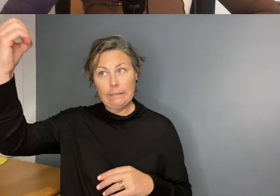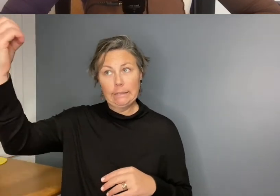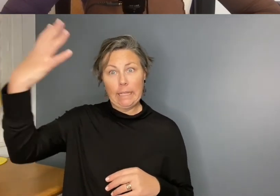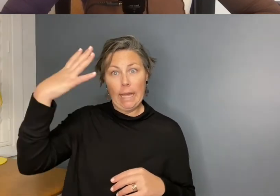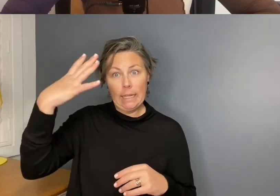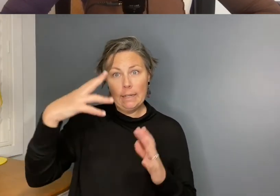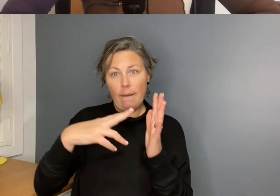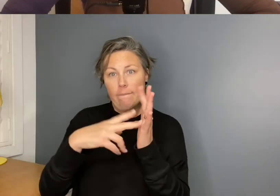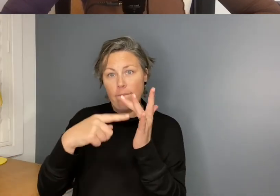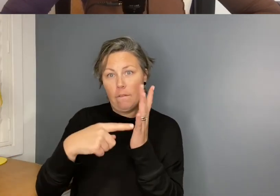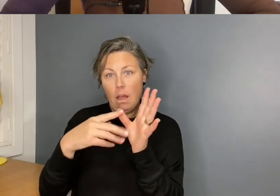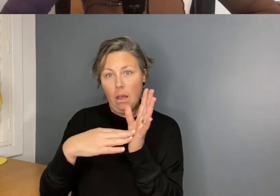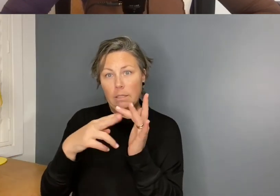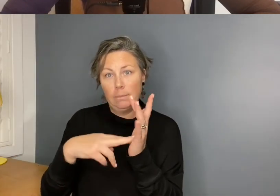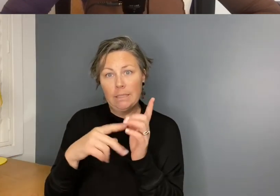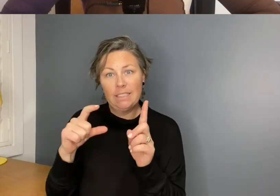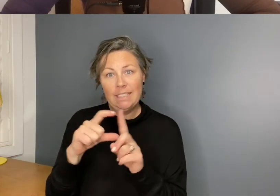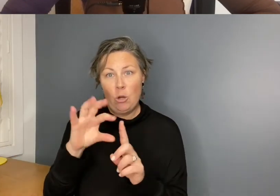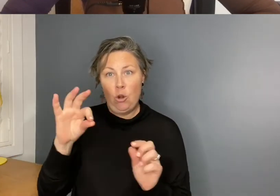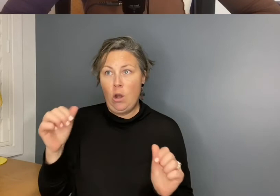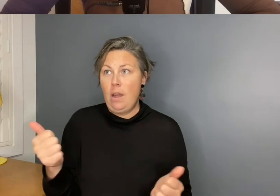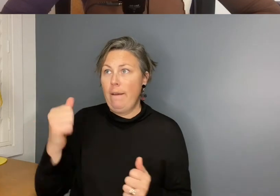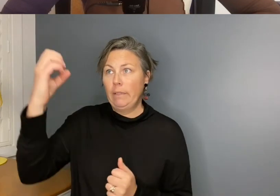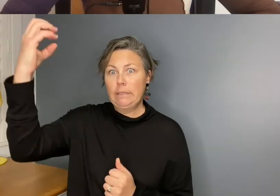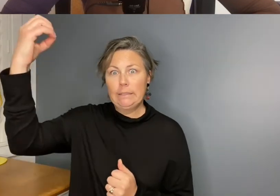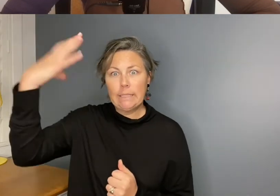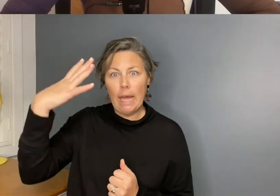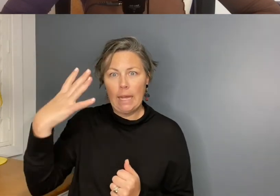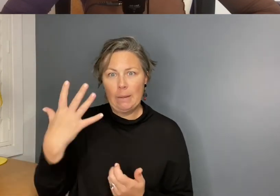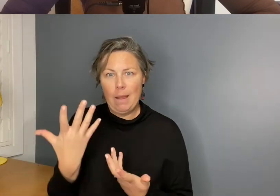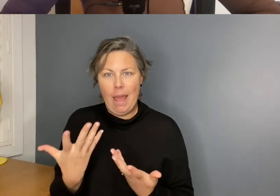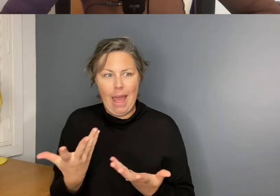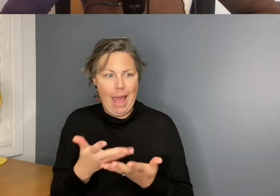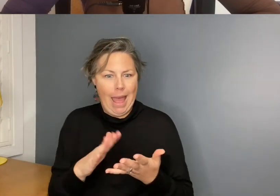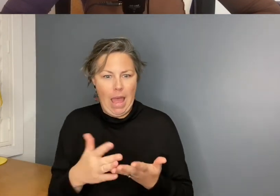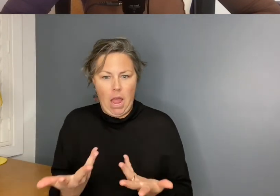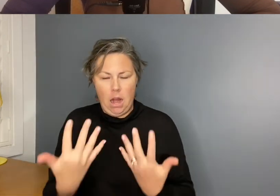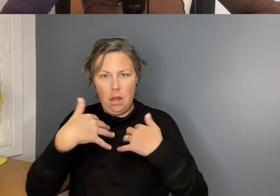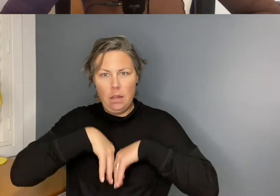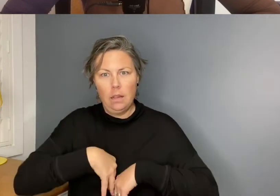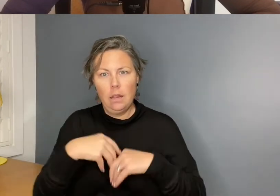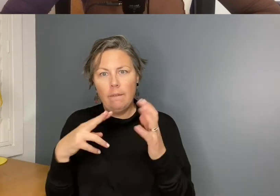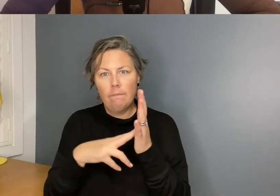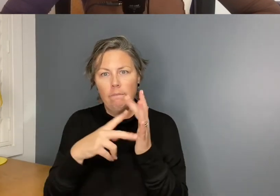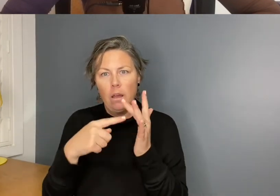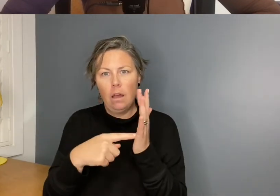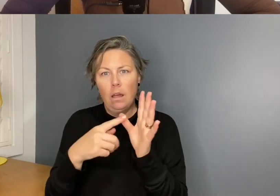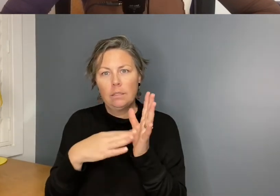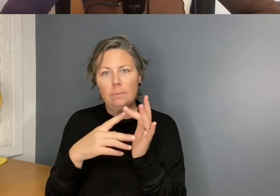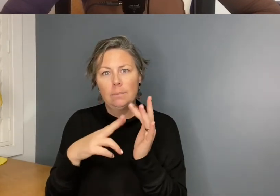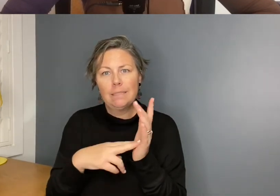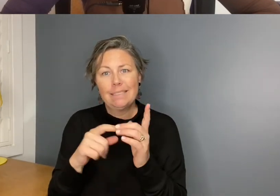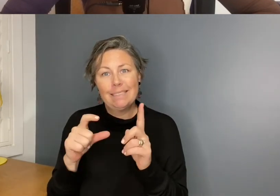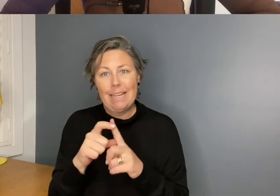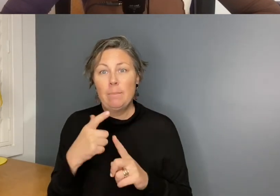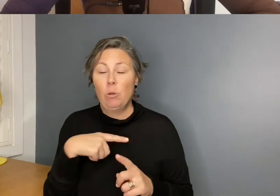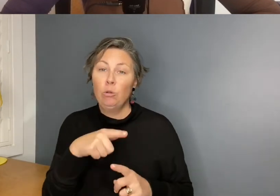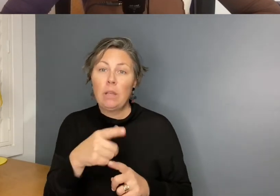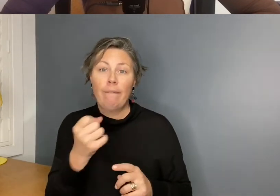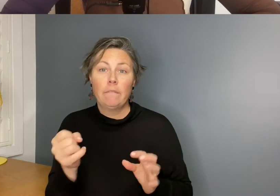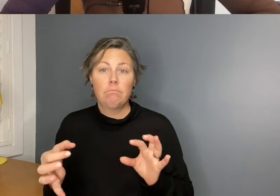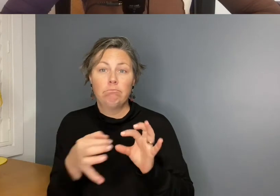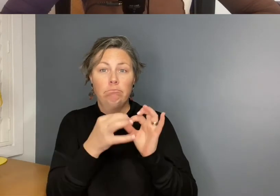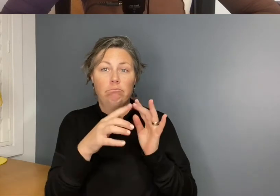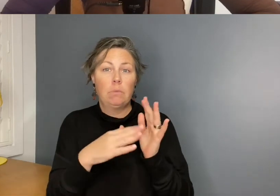vitamin D. And certainly, again, vitamin D is another one of the factors that comes into that complex interplay of the immune system. Vitamin